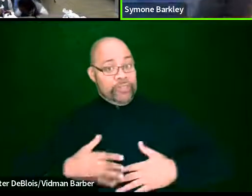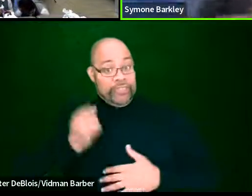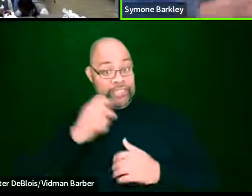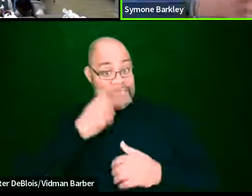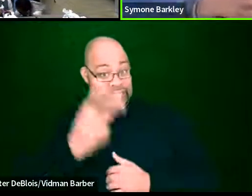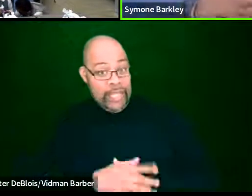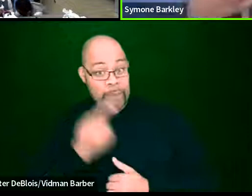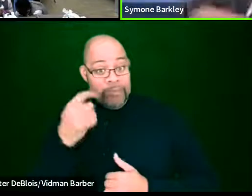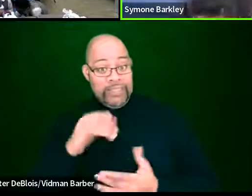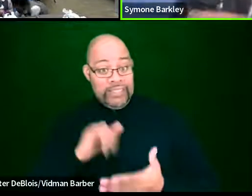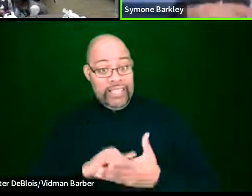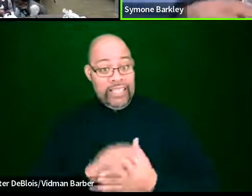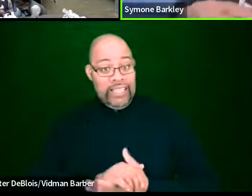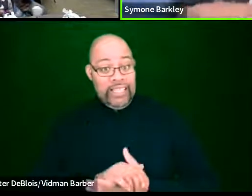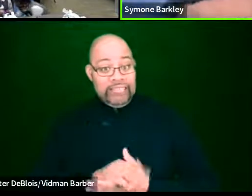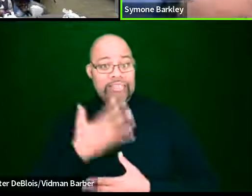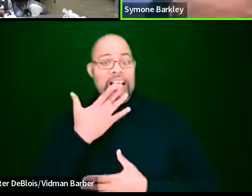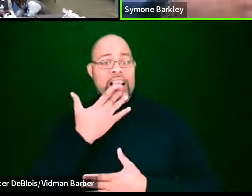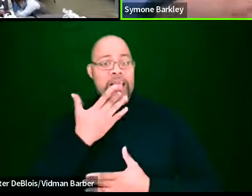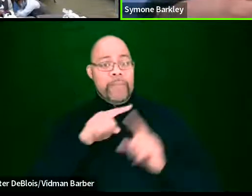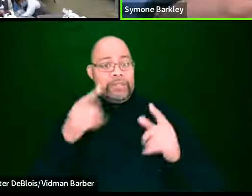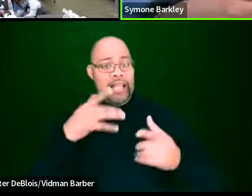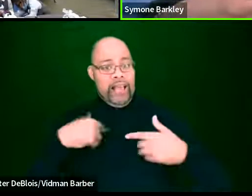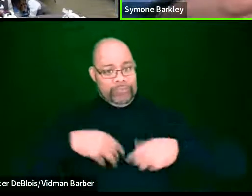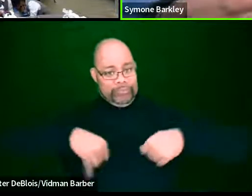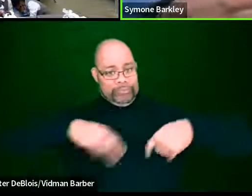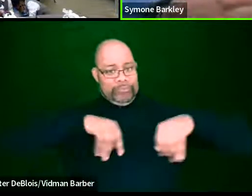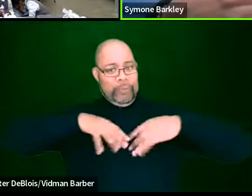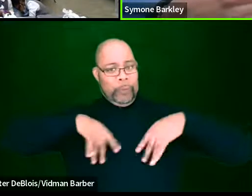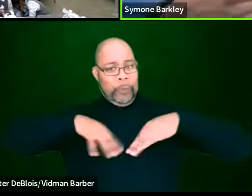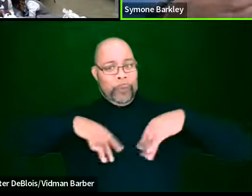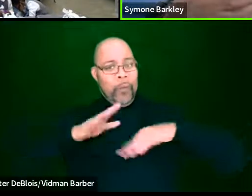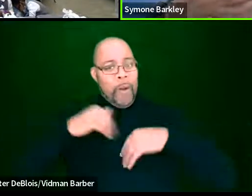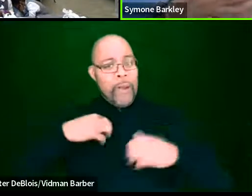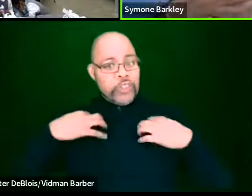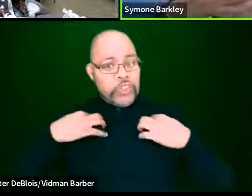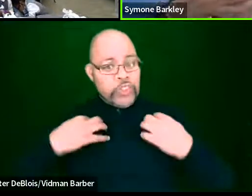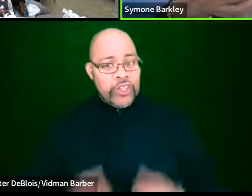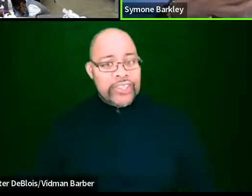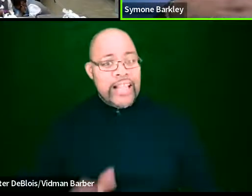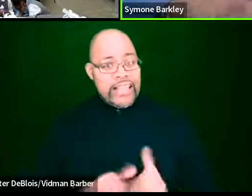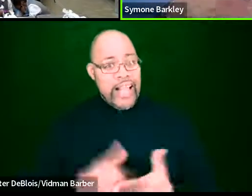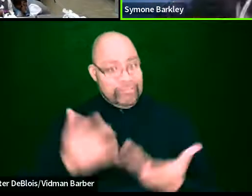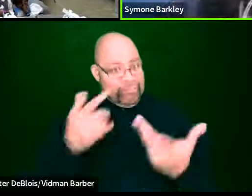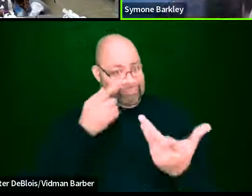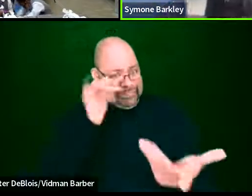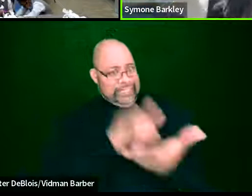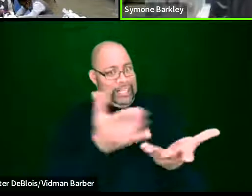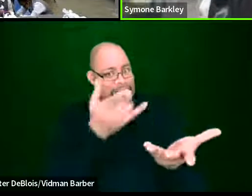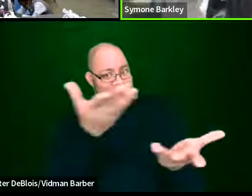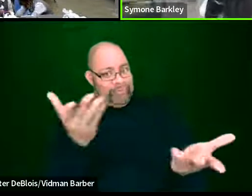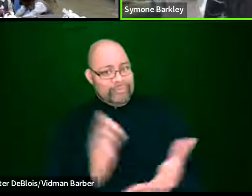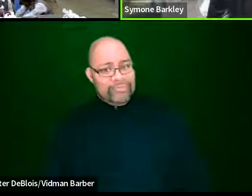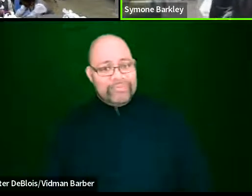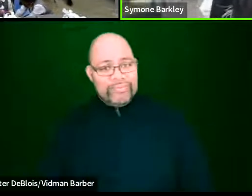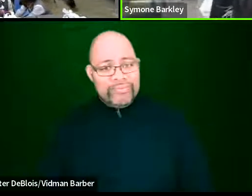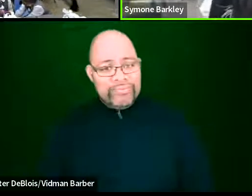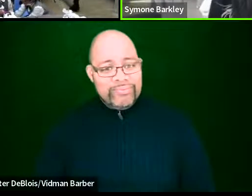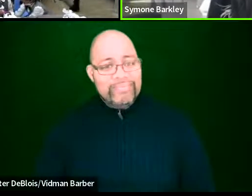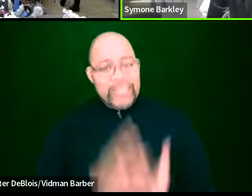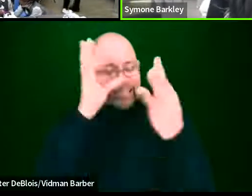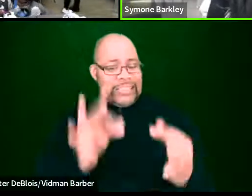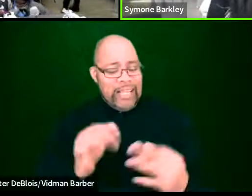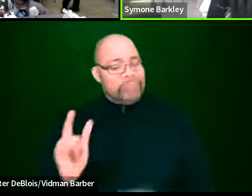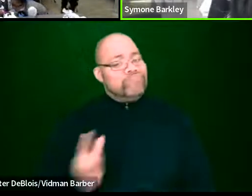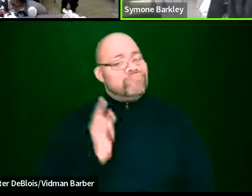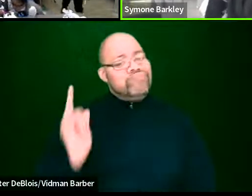see it because of the colors, but like there's some little frillies on my shirt. And that's what it's given. Okay, definitely